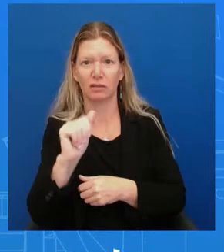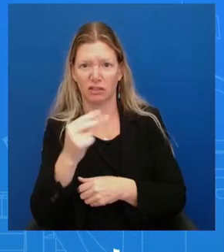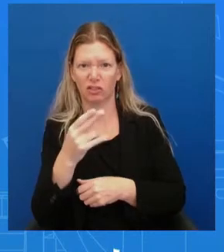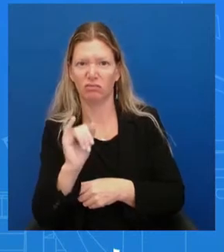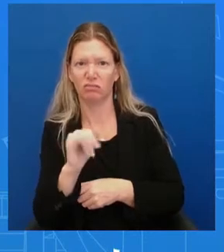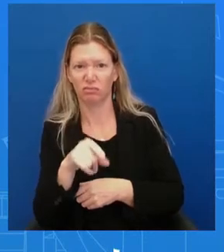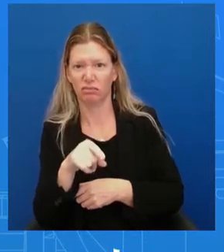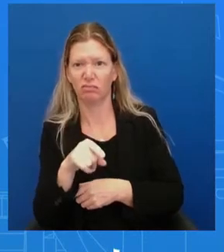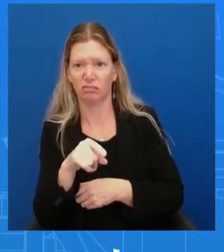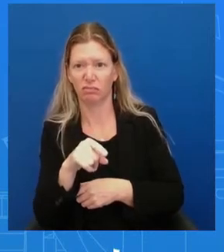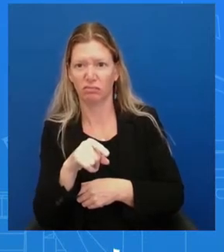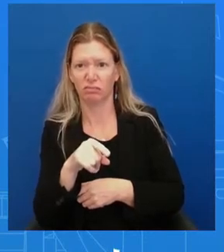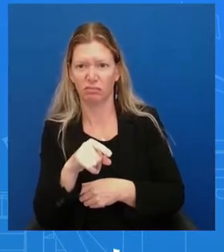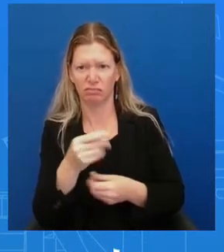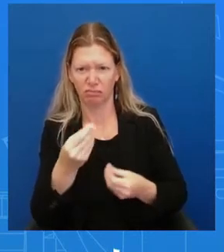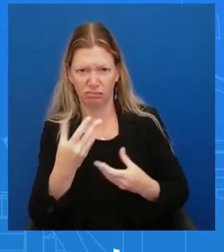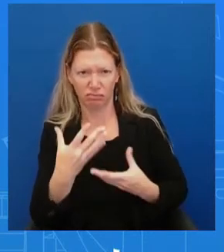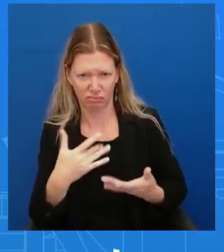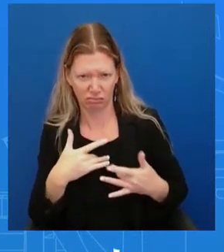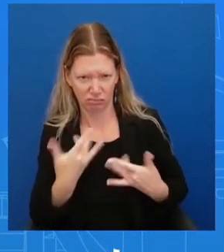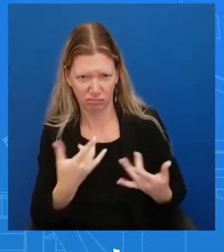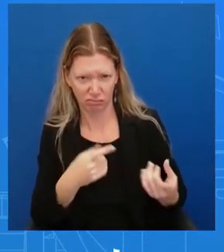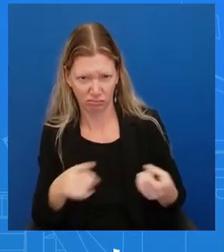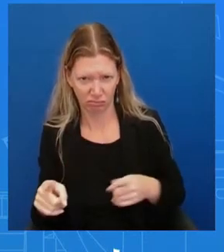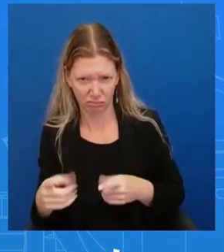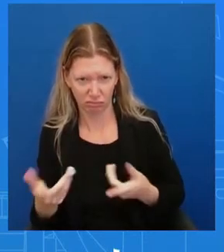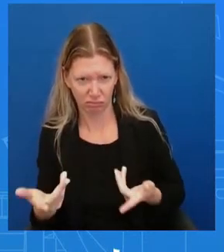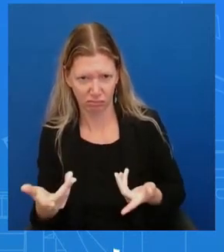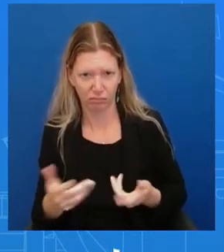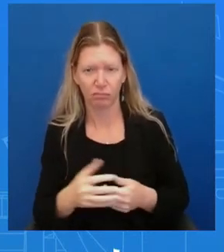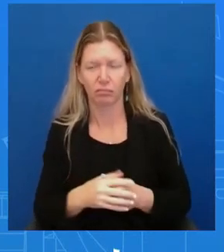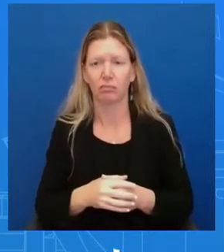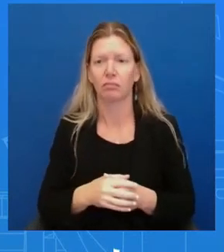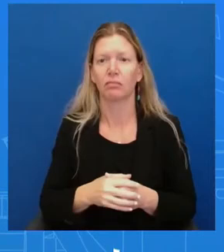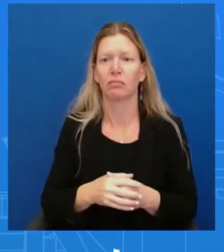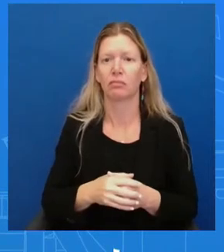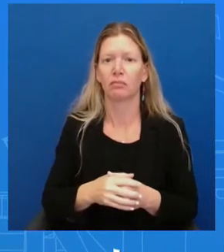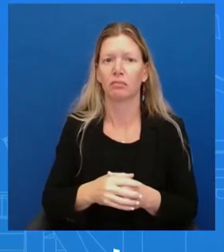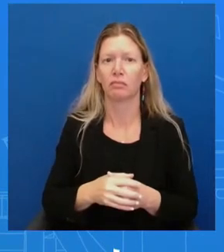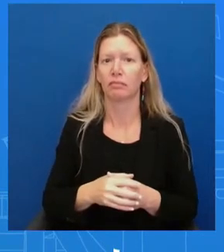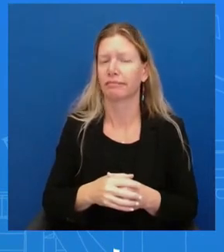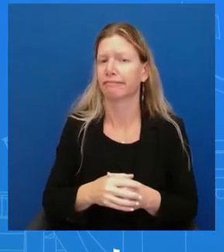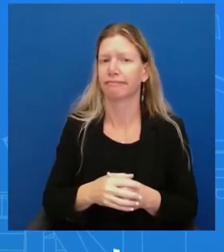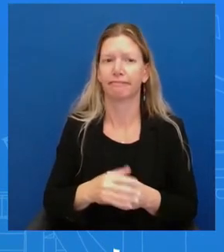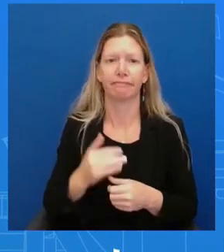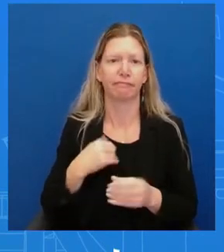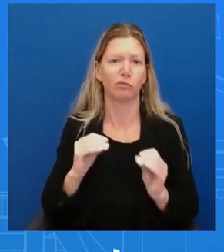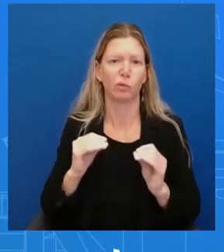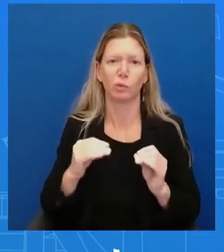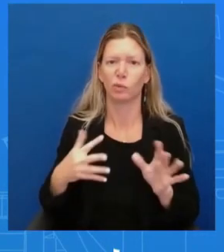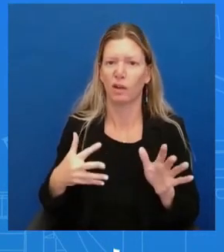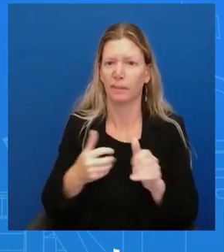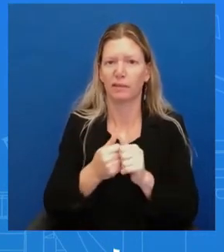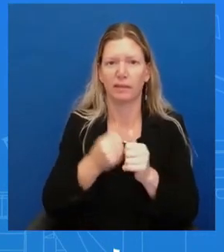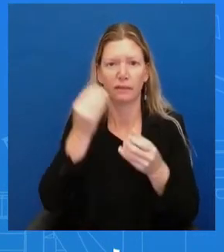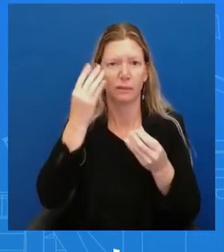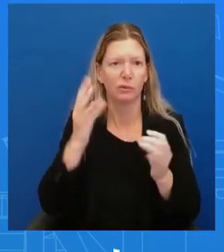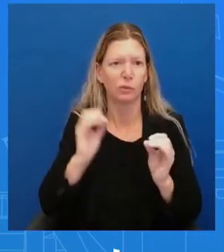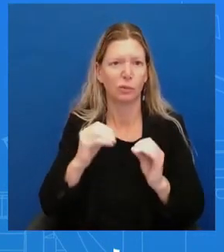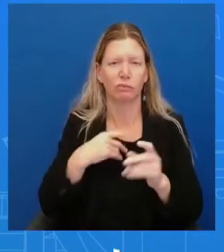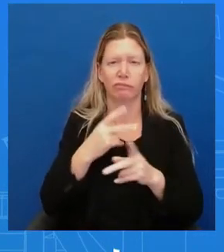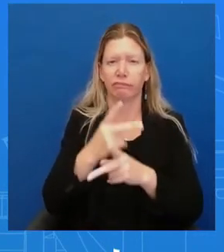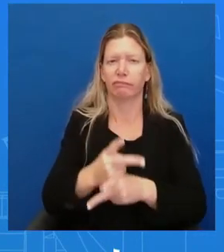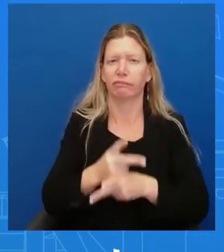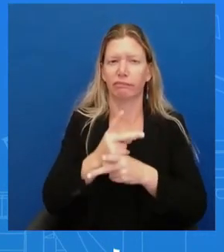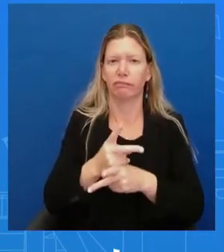condition? I don't have any update. I'm very careful about speaking to any personnel specific case, so I don't want to do